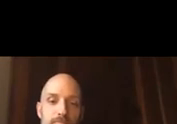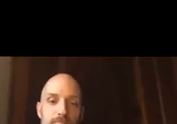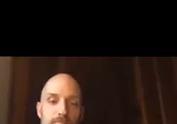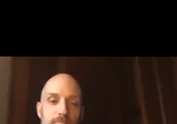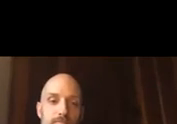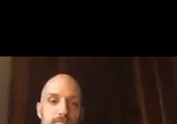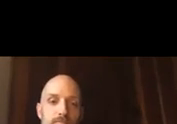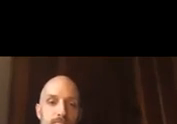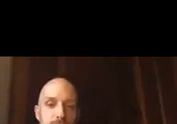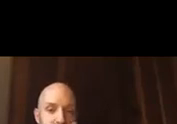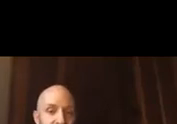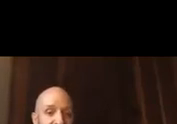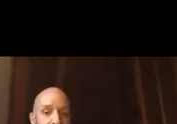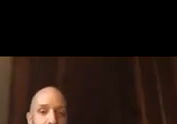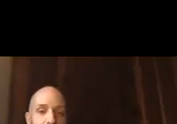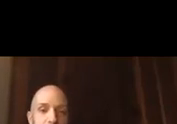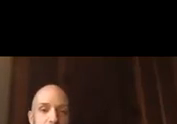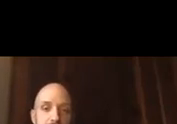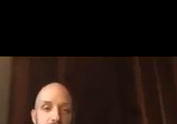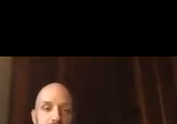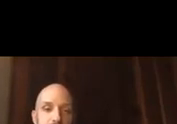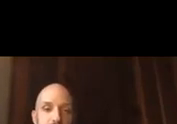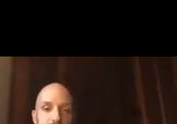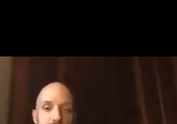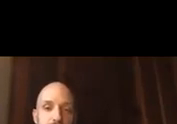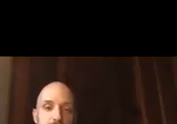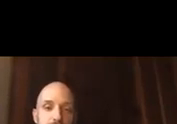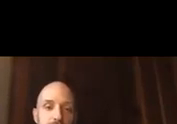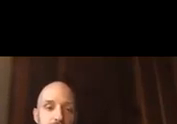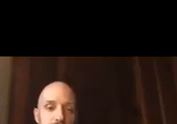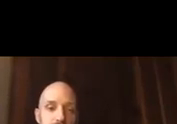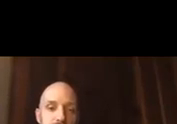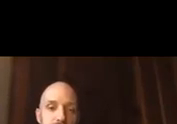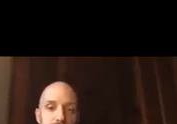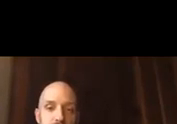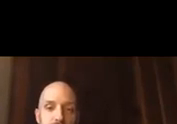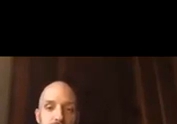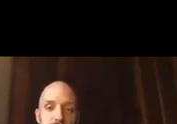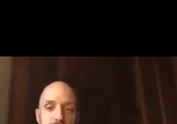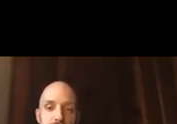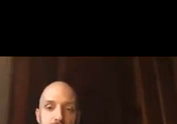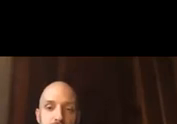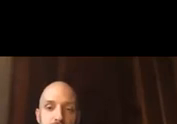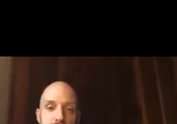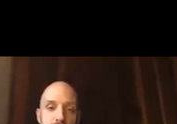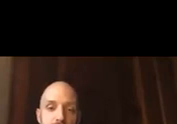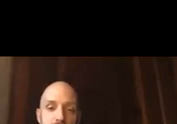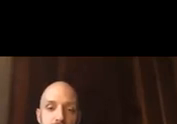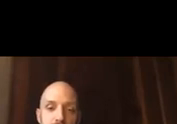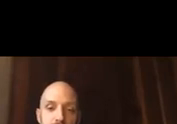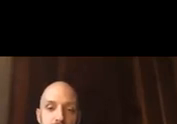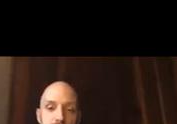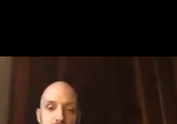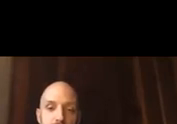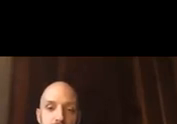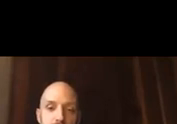that data travels at the speed of trust. And sometimes it doesn't sit very well with many